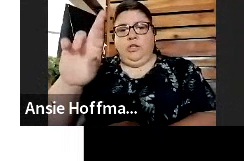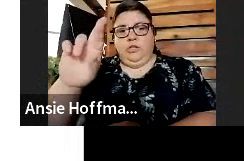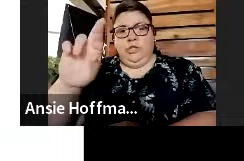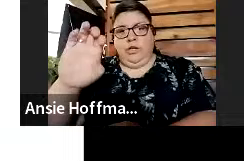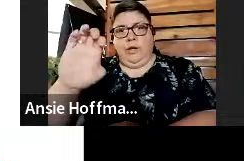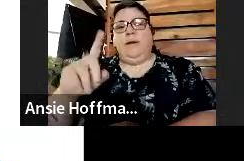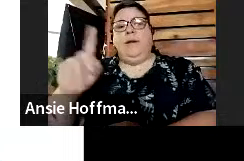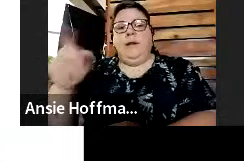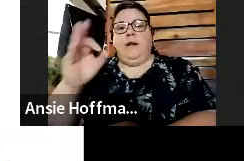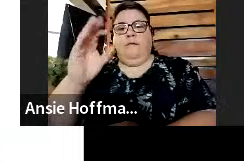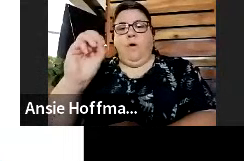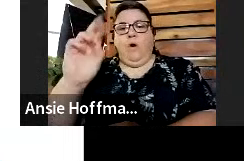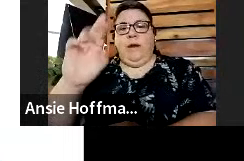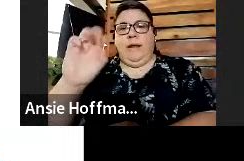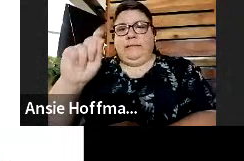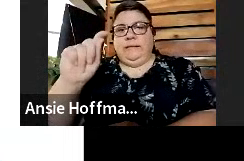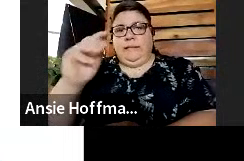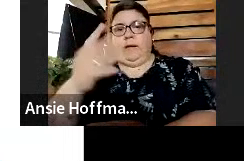Product Act.